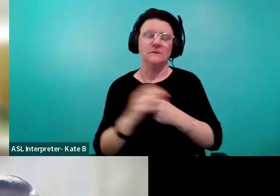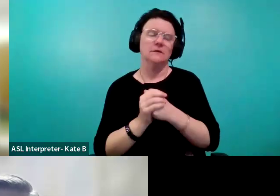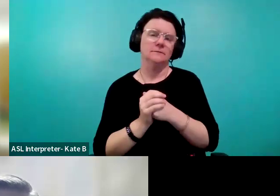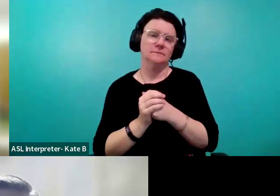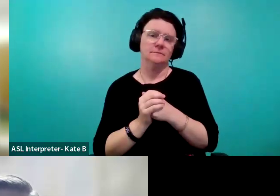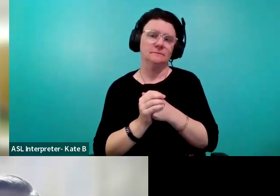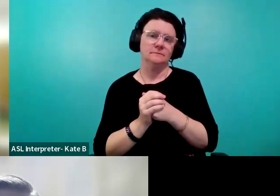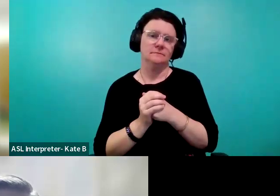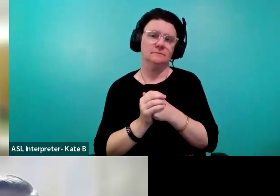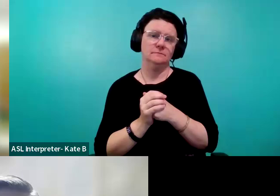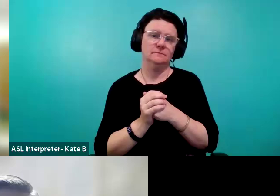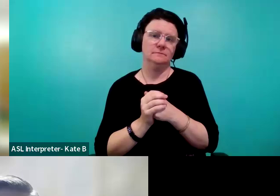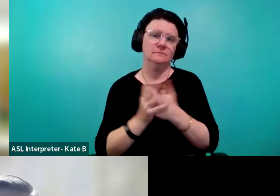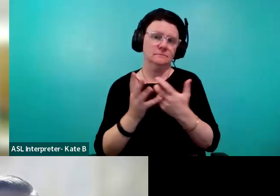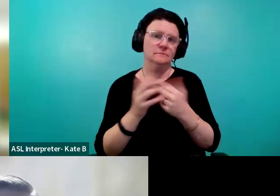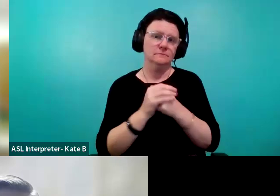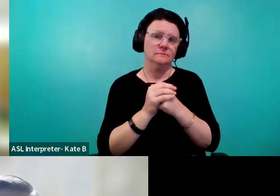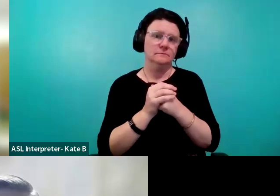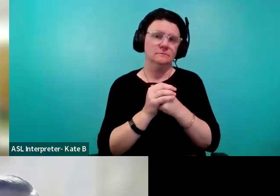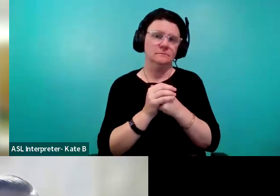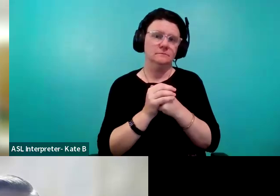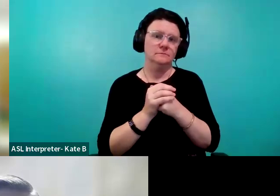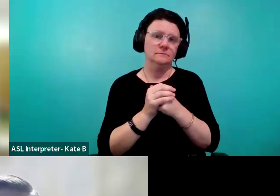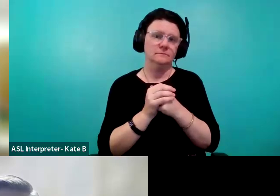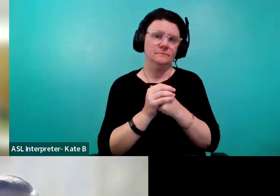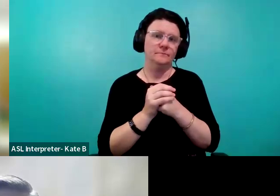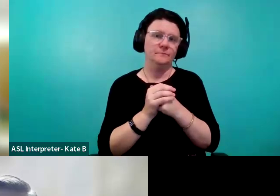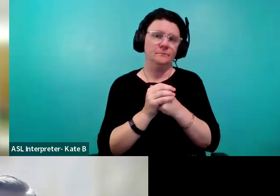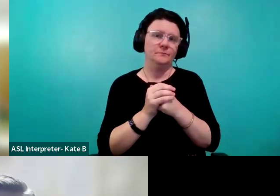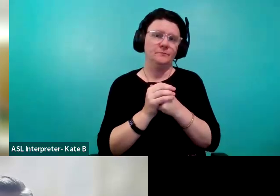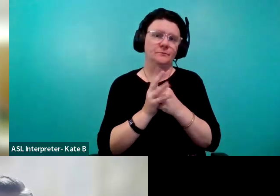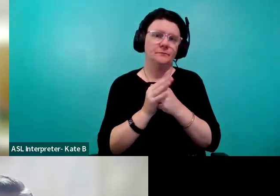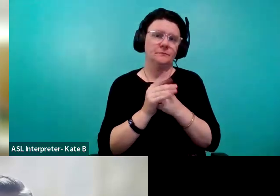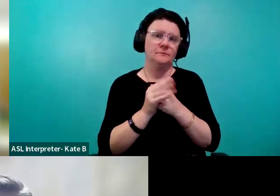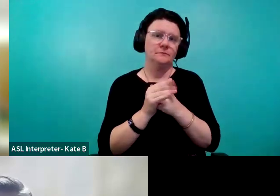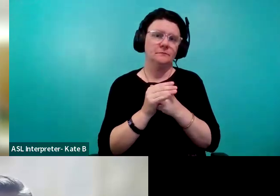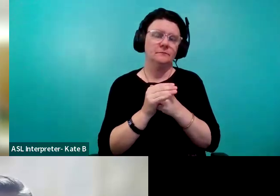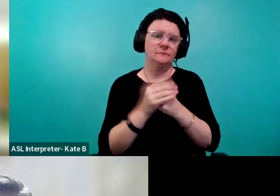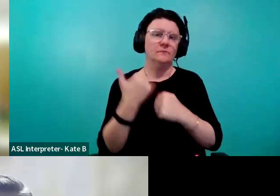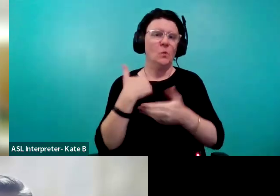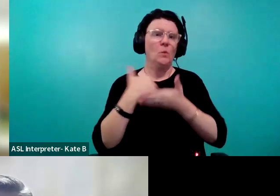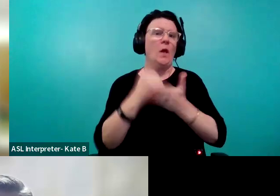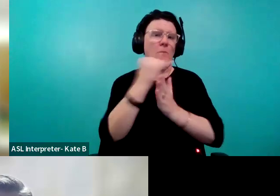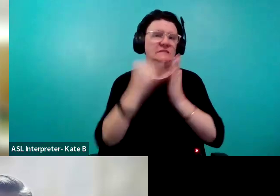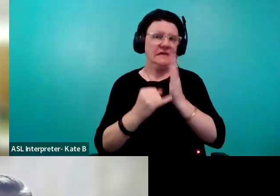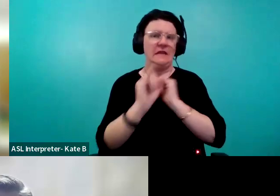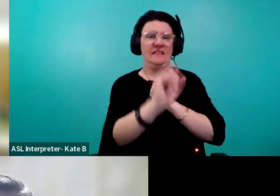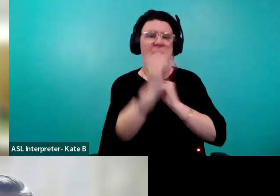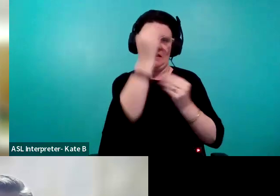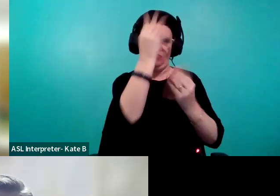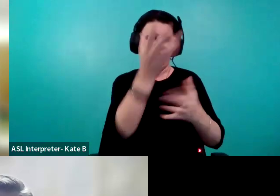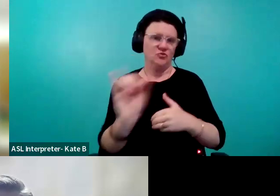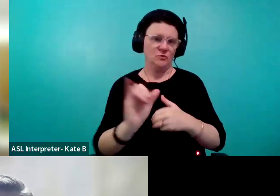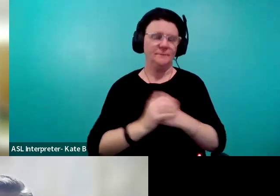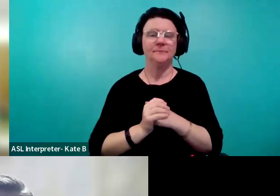to them and when they leave or talk about an issue. So we help them design some of those